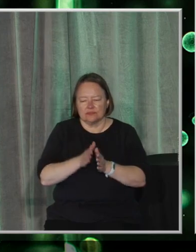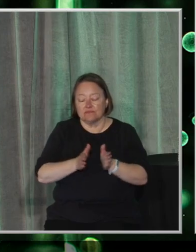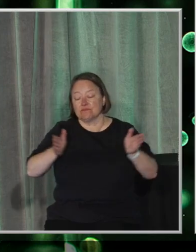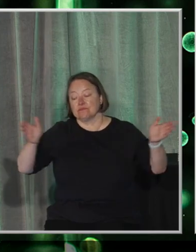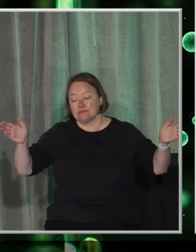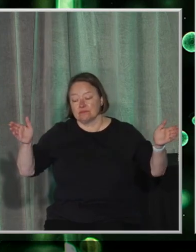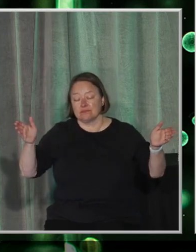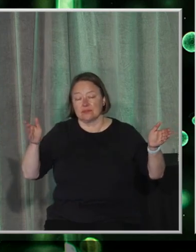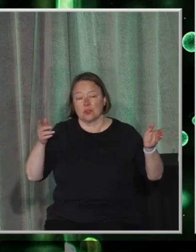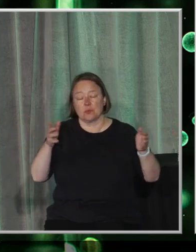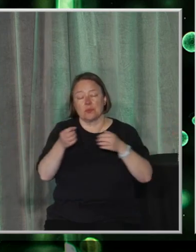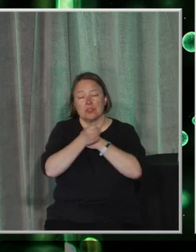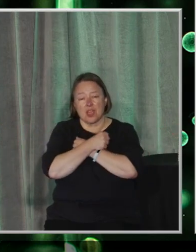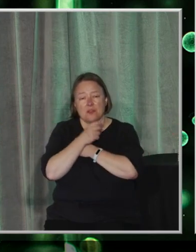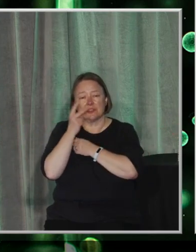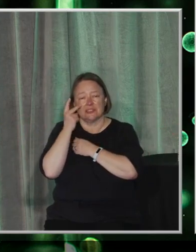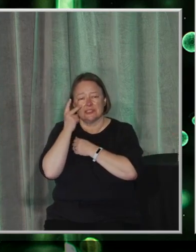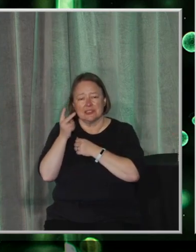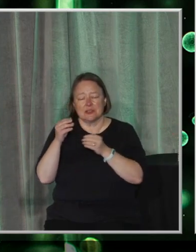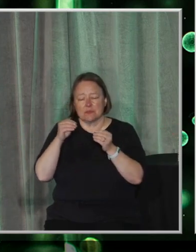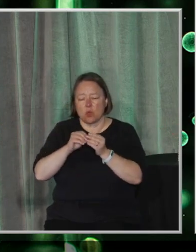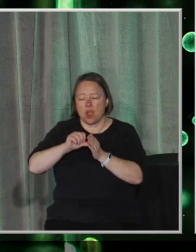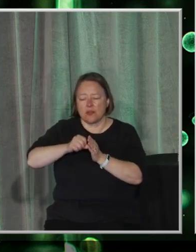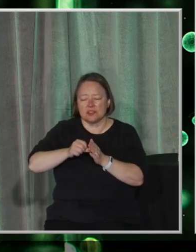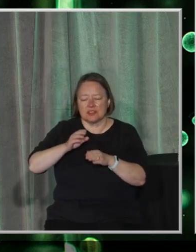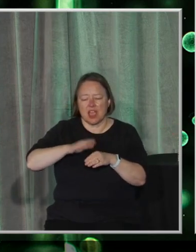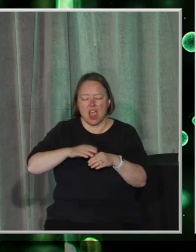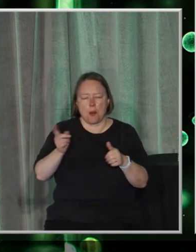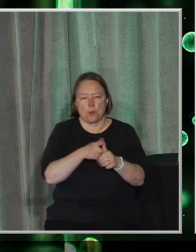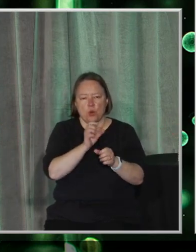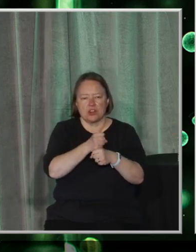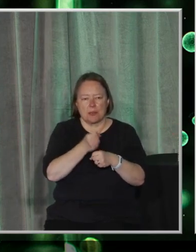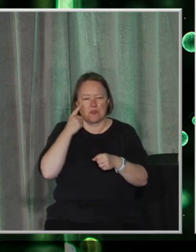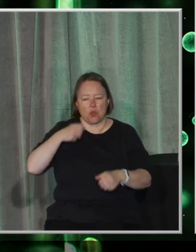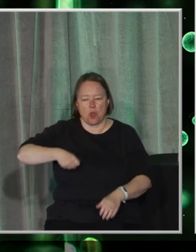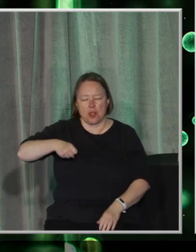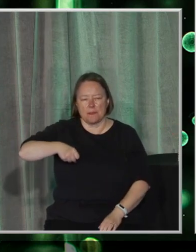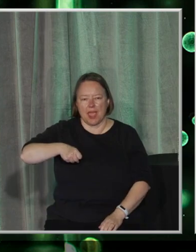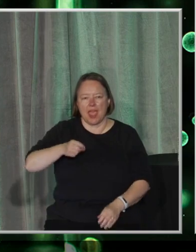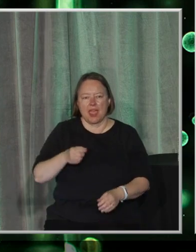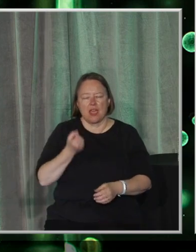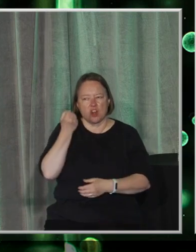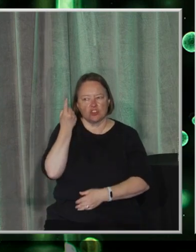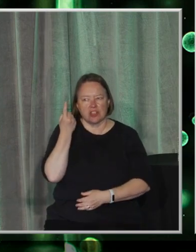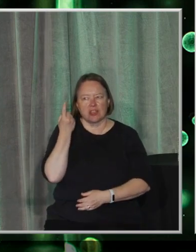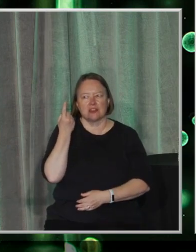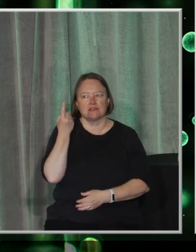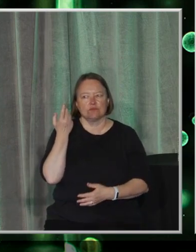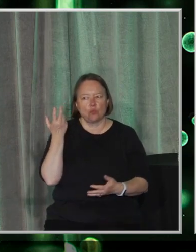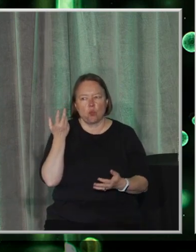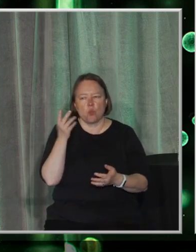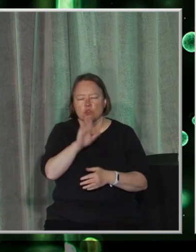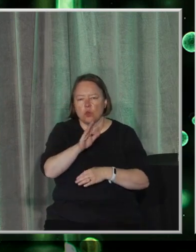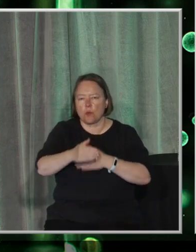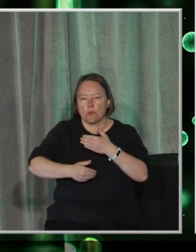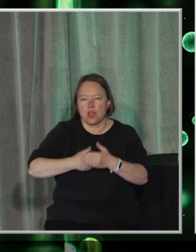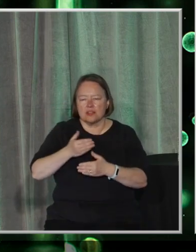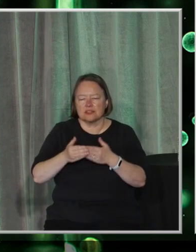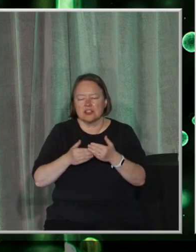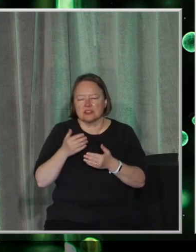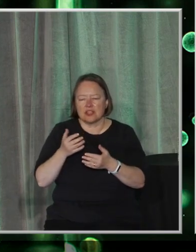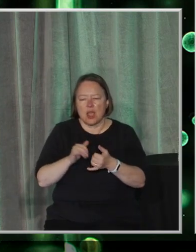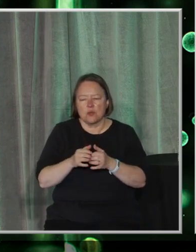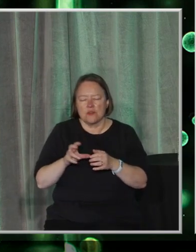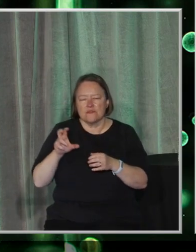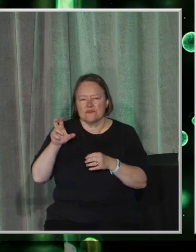scheme of things, we would love to see further emphasis on the prototyping of the bags, really understanding what kind of process you're going to invest in terms